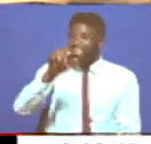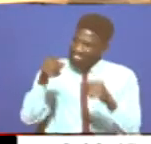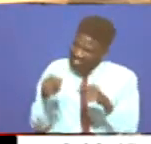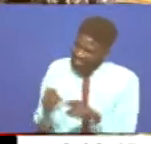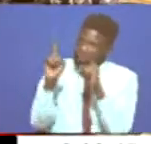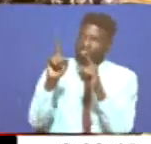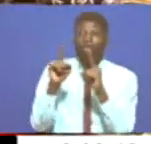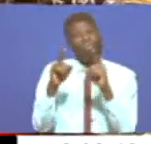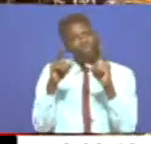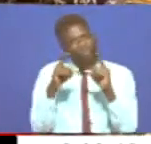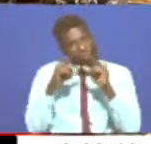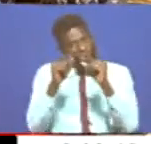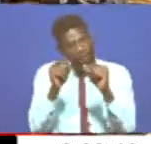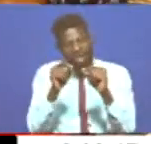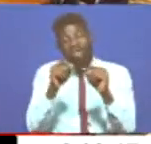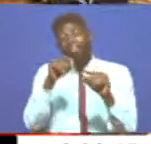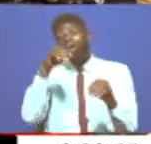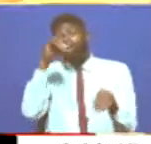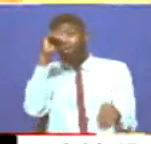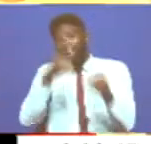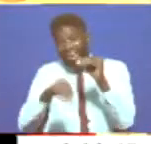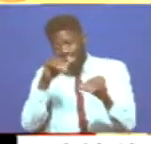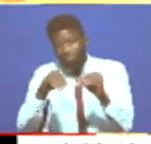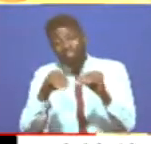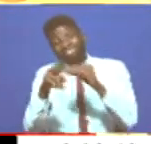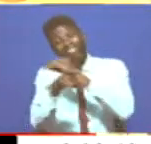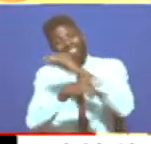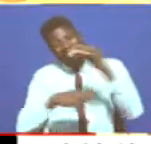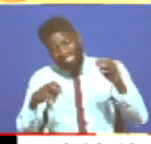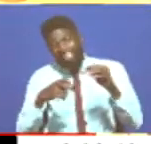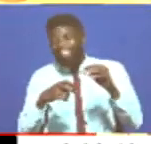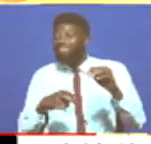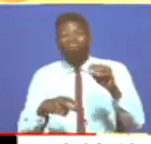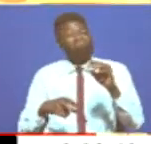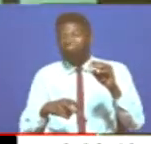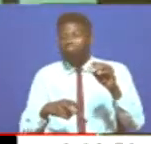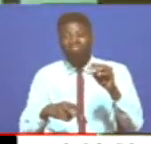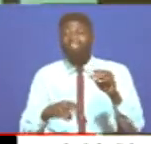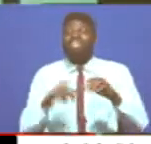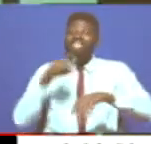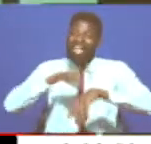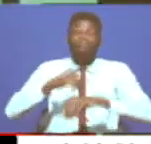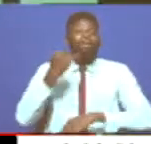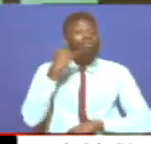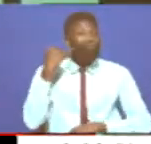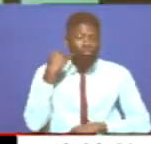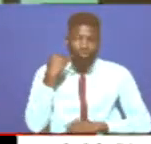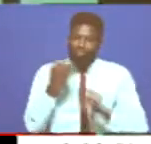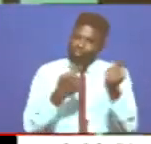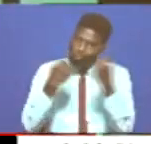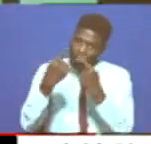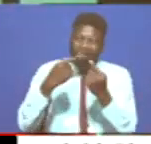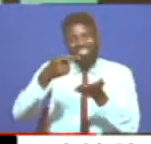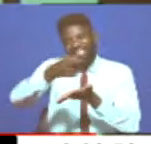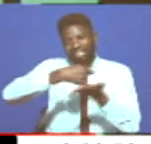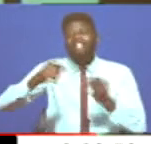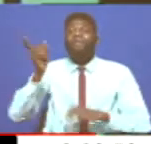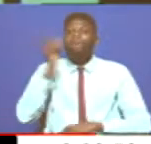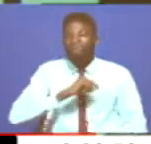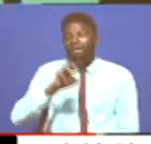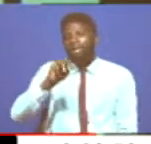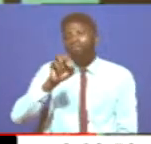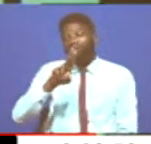of rigging in the August 9th poll. Speaking in Nakuru after signing a memorandum of understanding on accurate